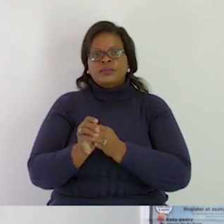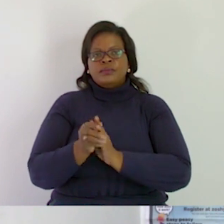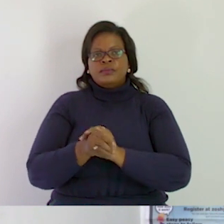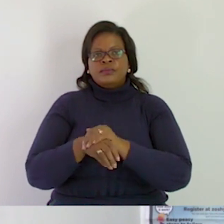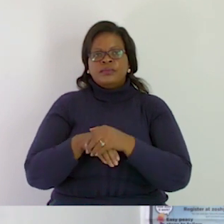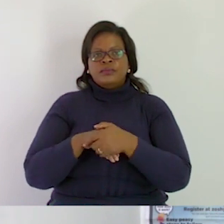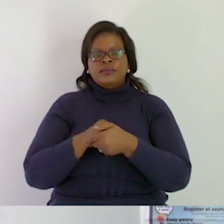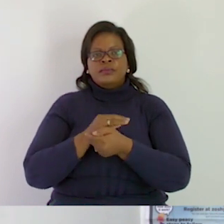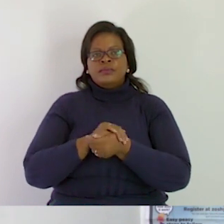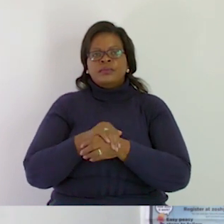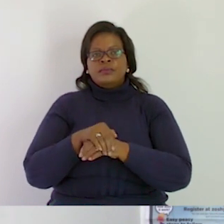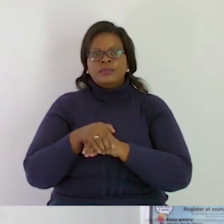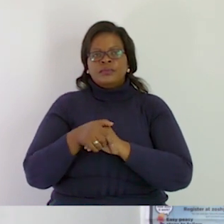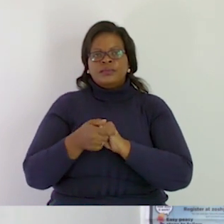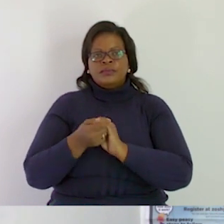Okay?